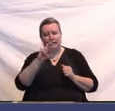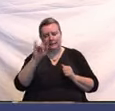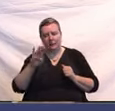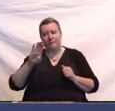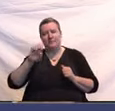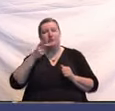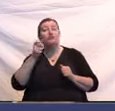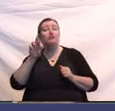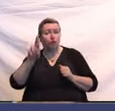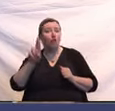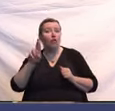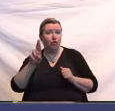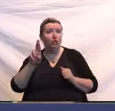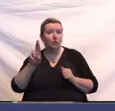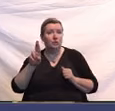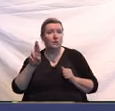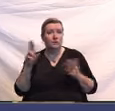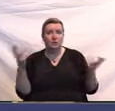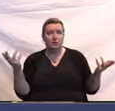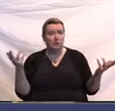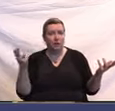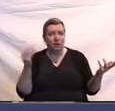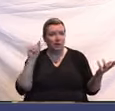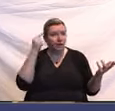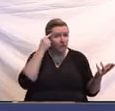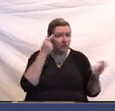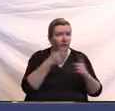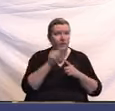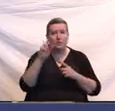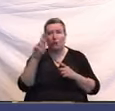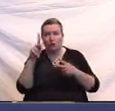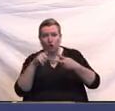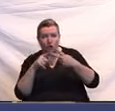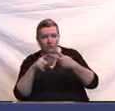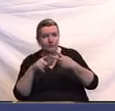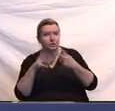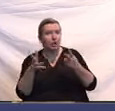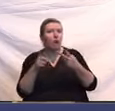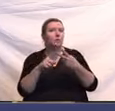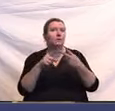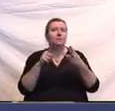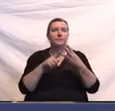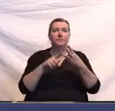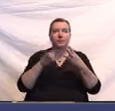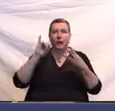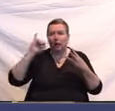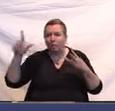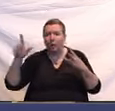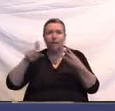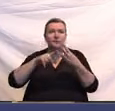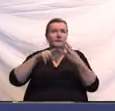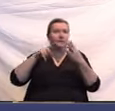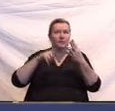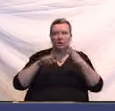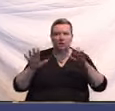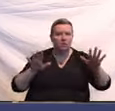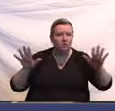with Governor Asa Hutchinson in Arkansas, just now with J.B. Pritzker in Illinois. Absolute